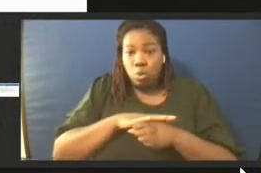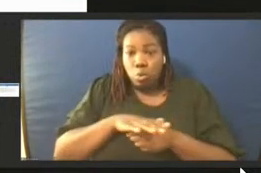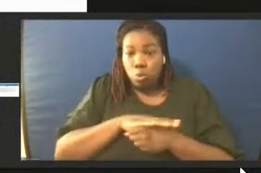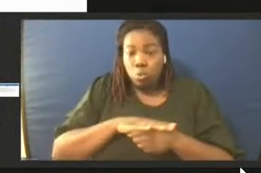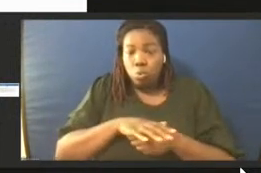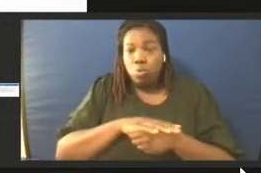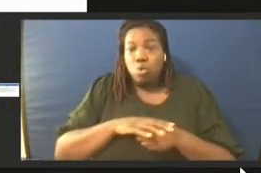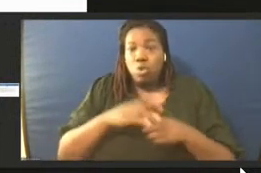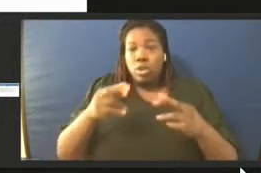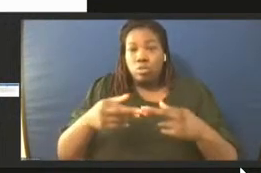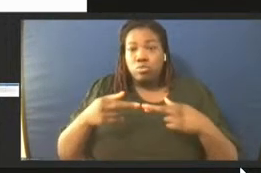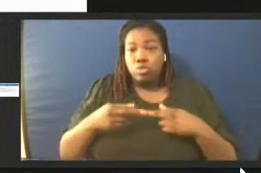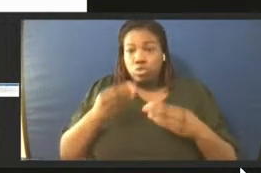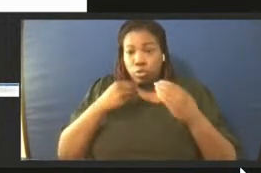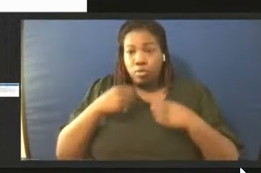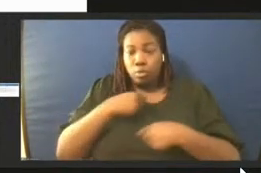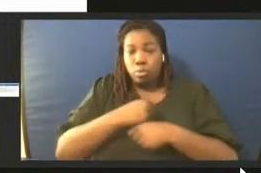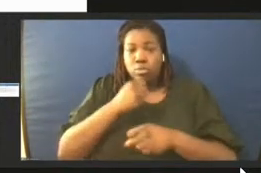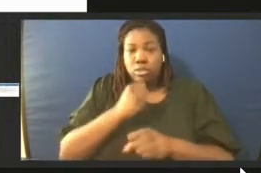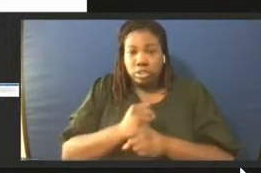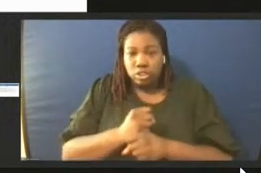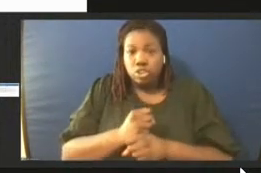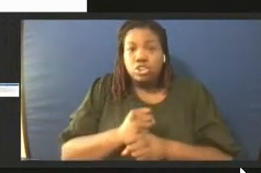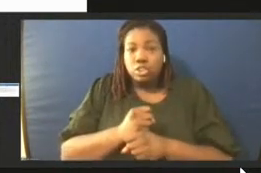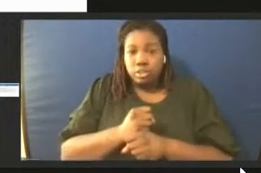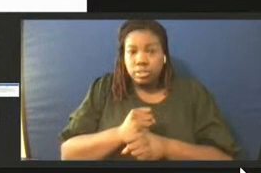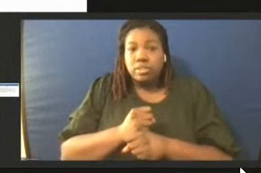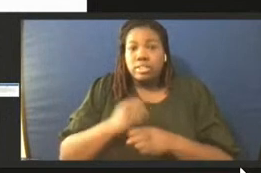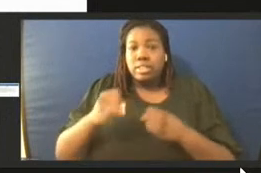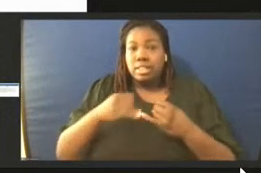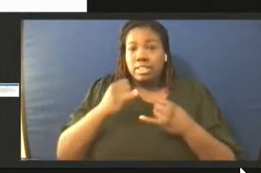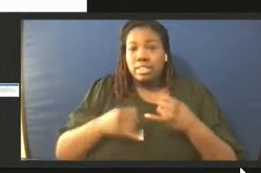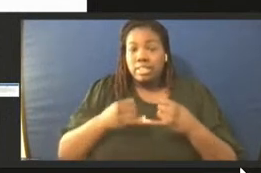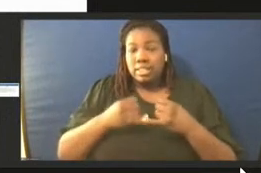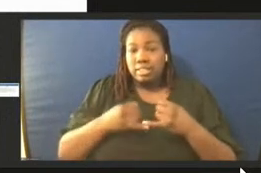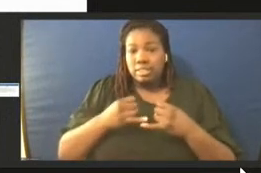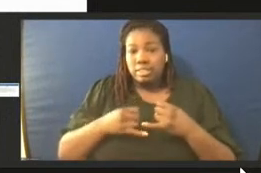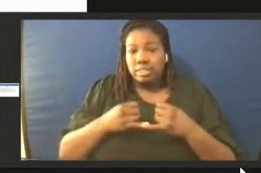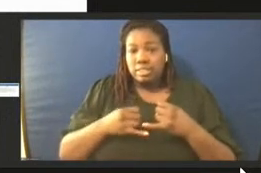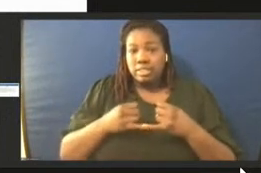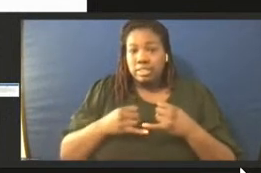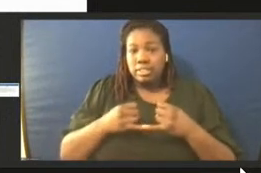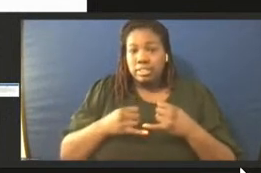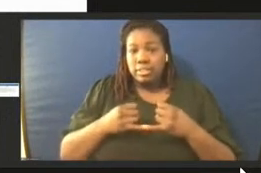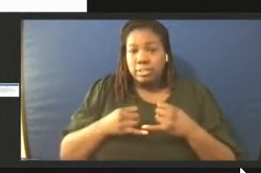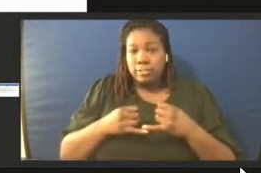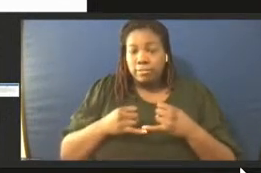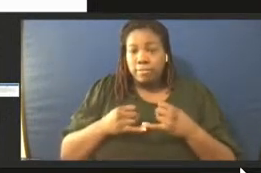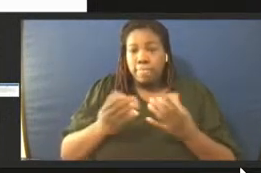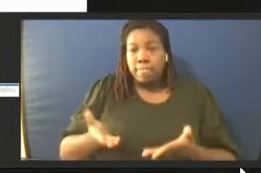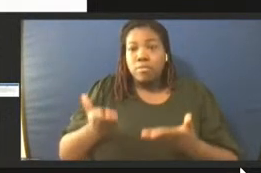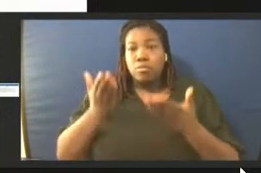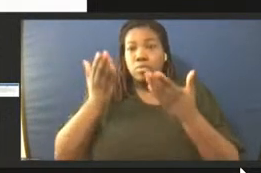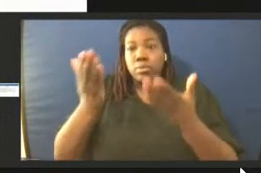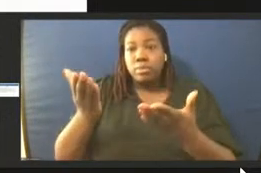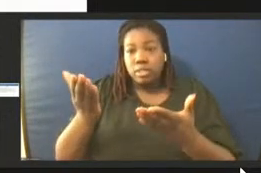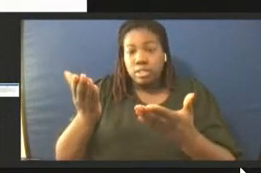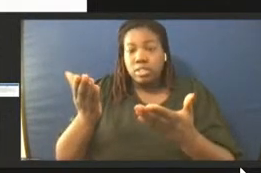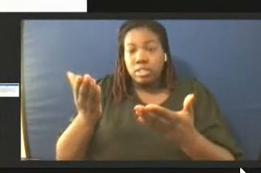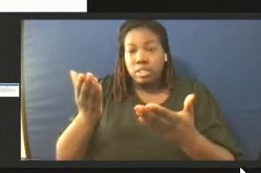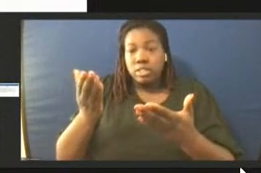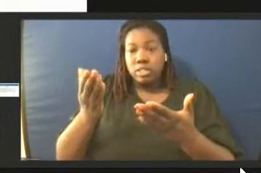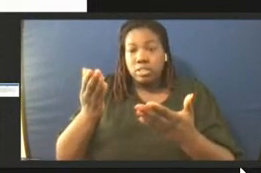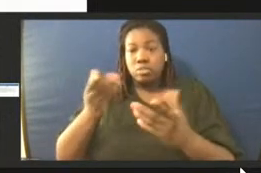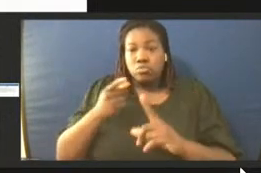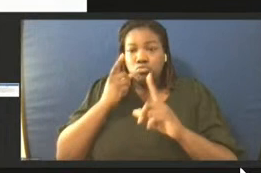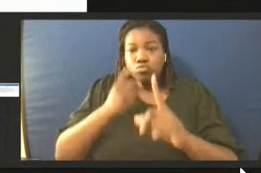of production and distribution. And lastly, it is to recommendation that is targeted to